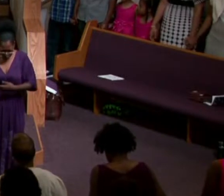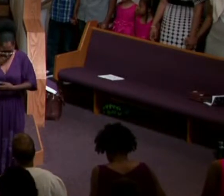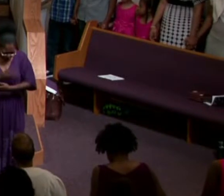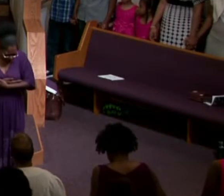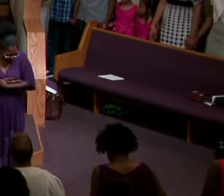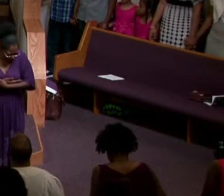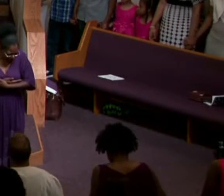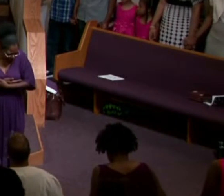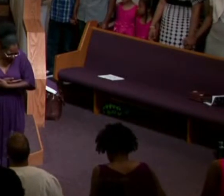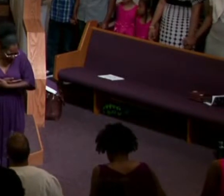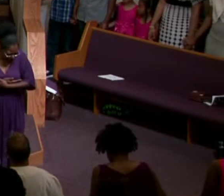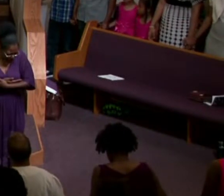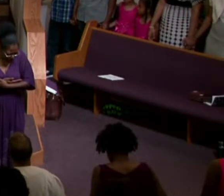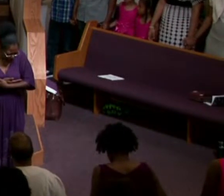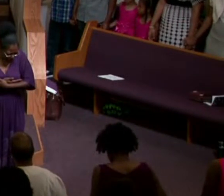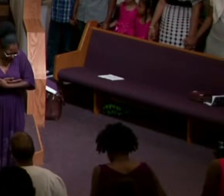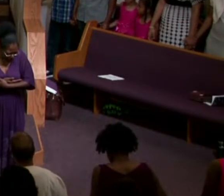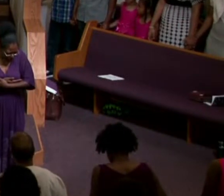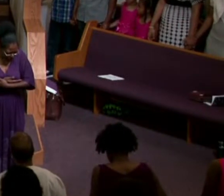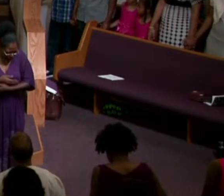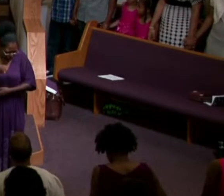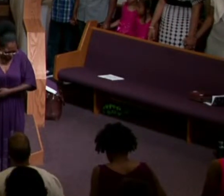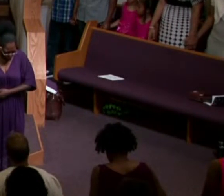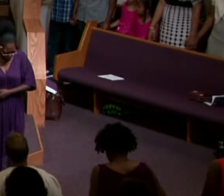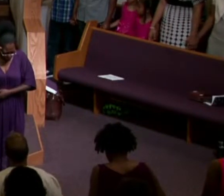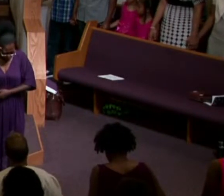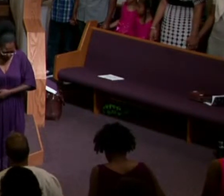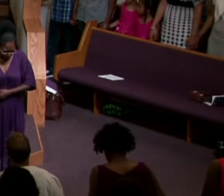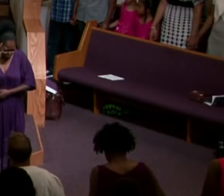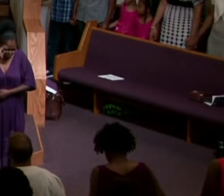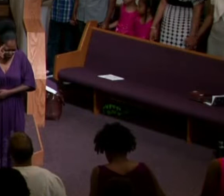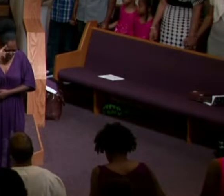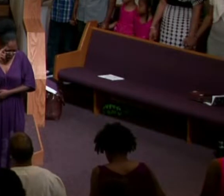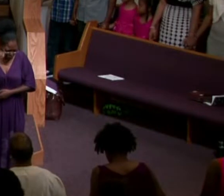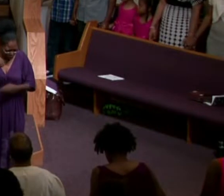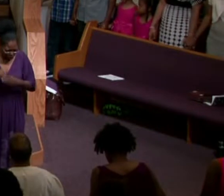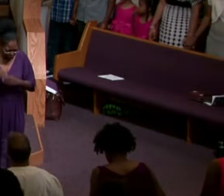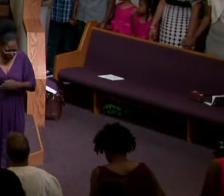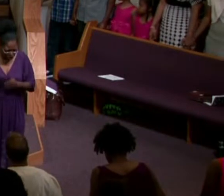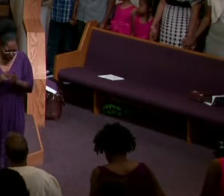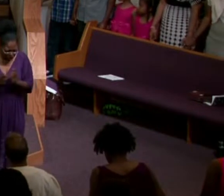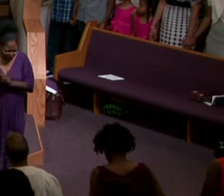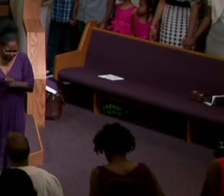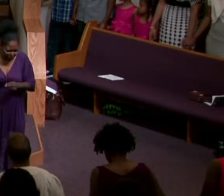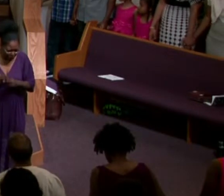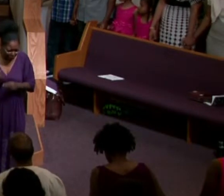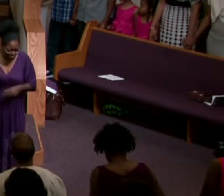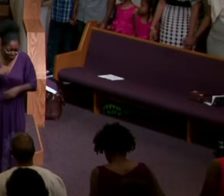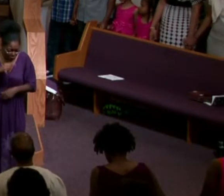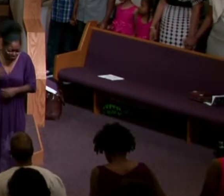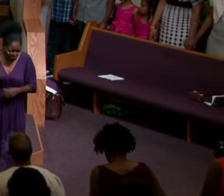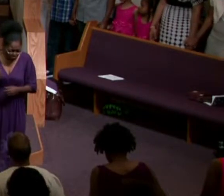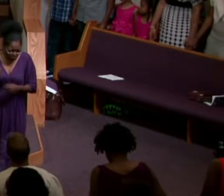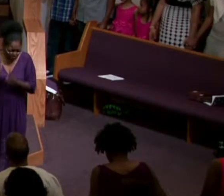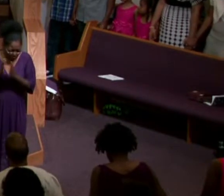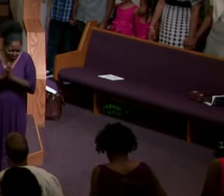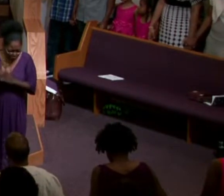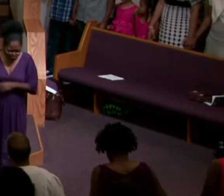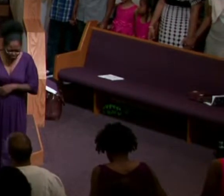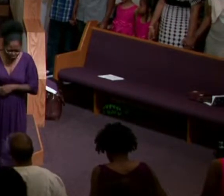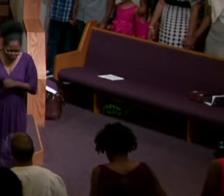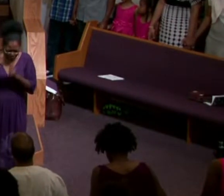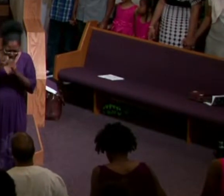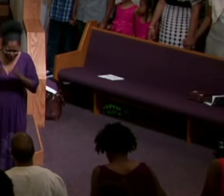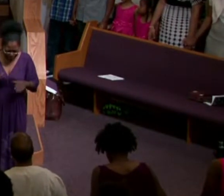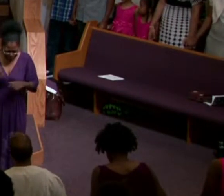our fathers. We pray for our nephews and uncles, Father, in the name of Jesus. We pray, oh God, that you bless them and anoint them